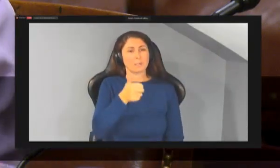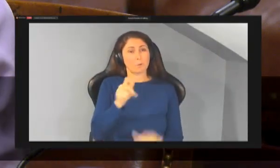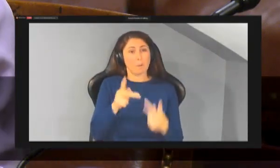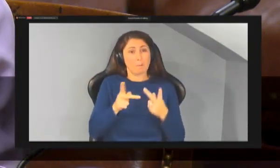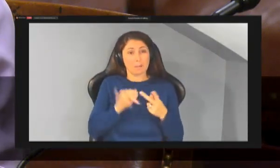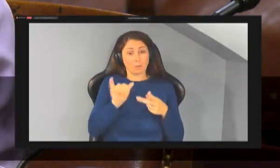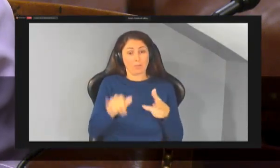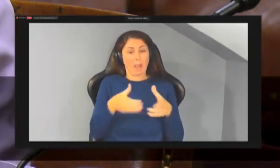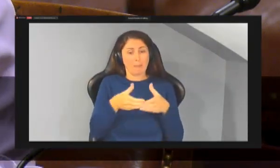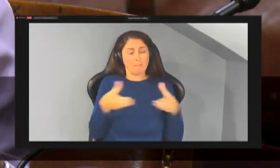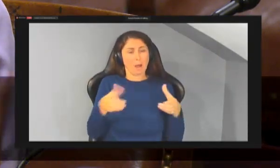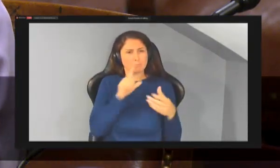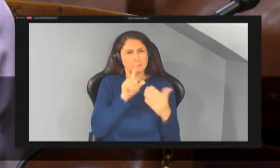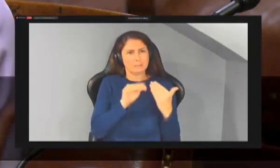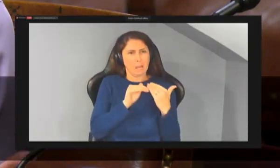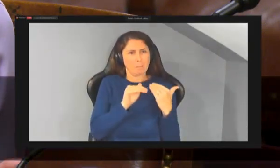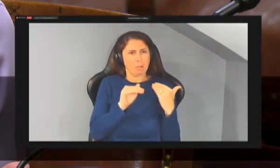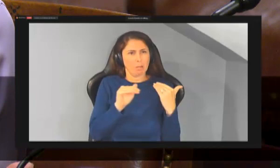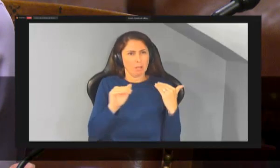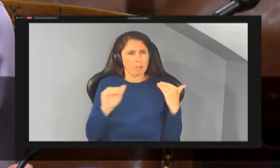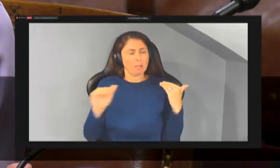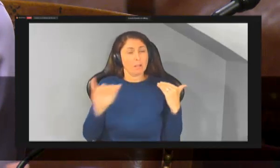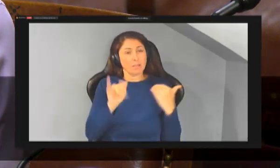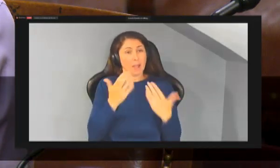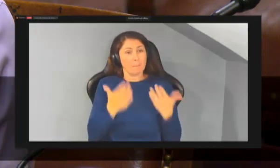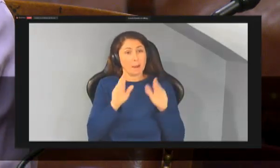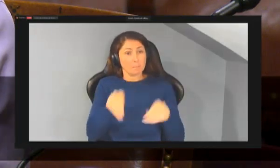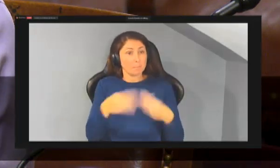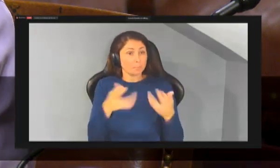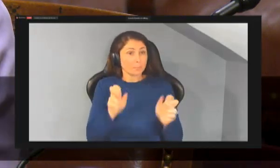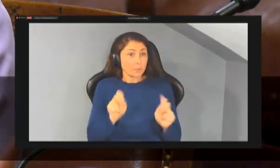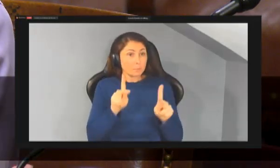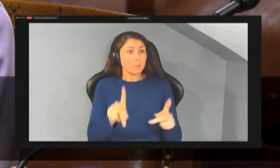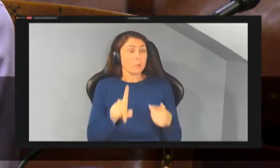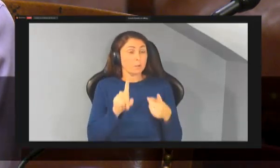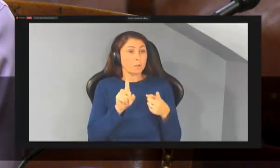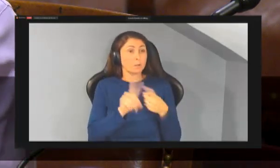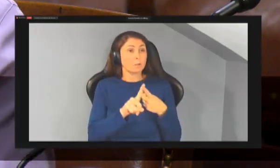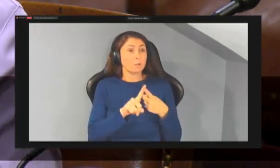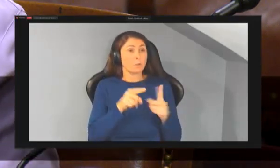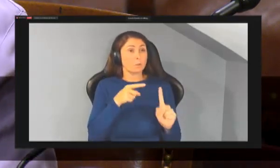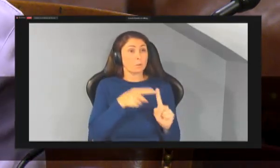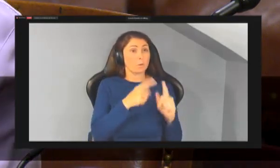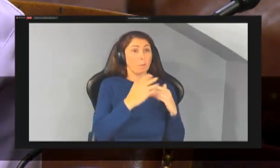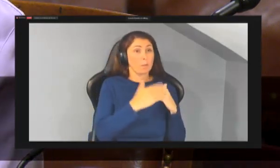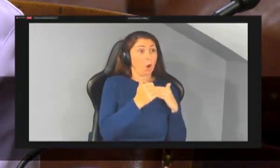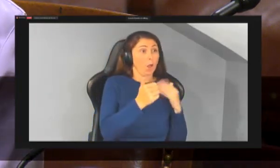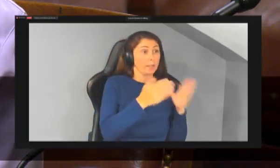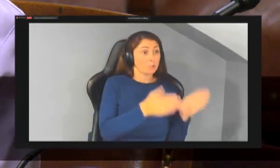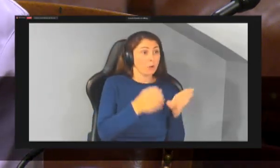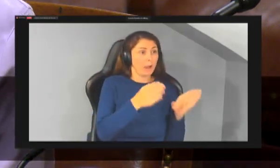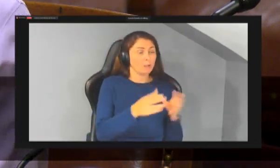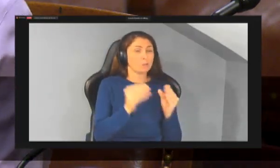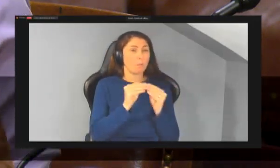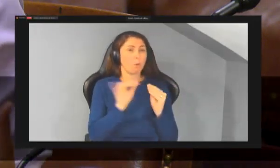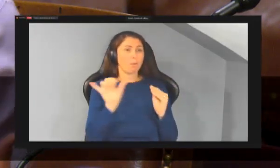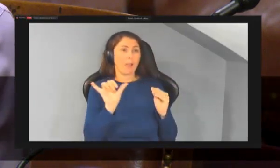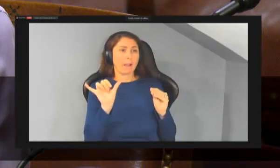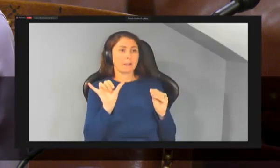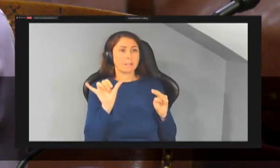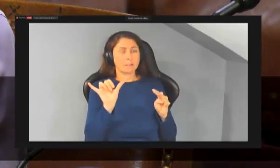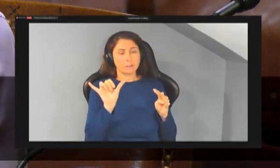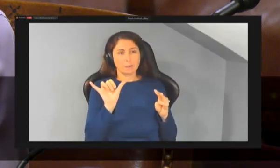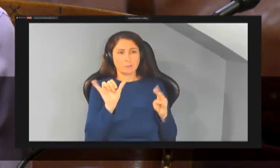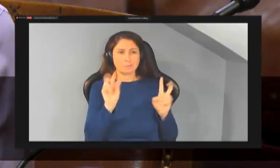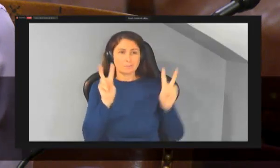kind of stable, and that may provide you with an opportunity to move from culling strategies to more like birth